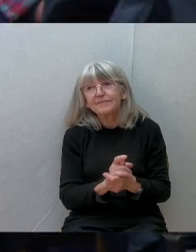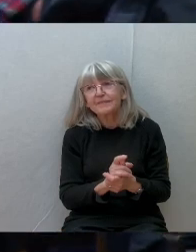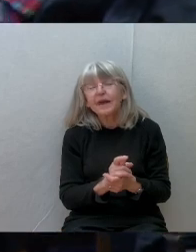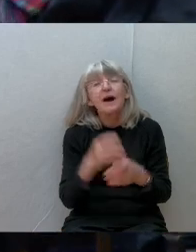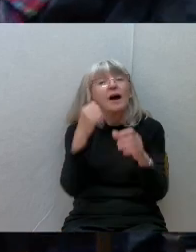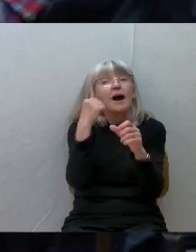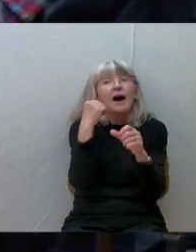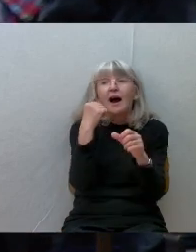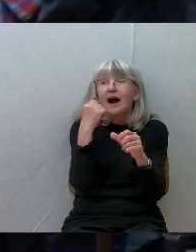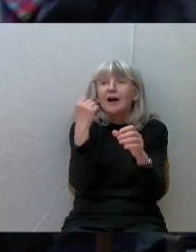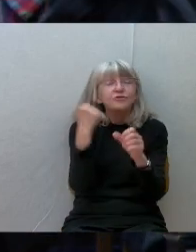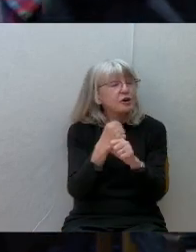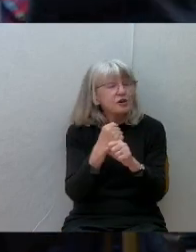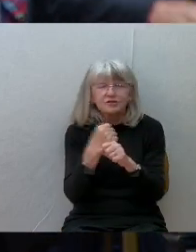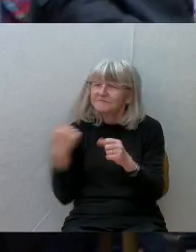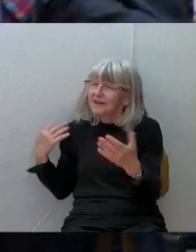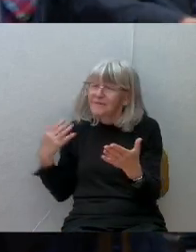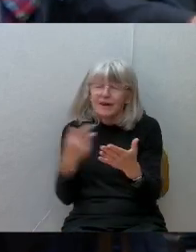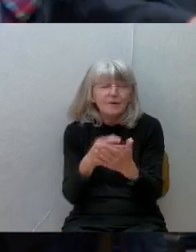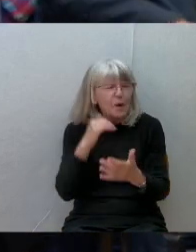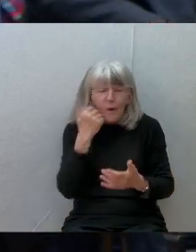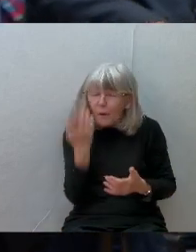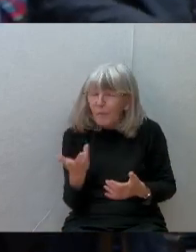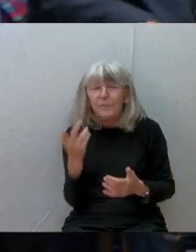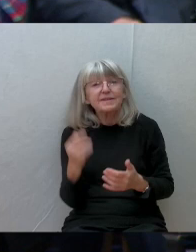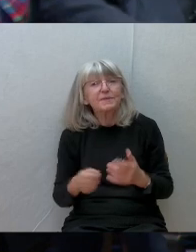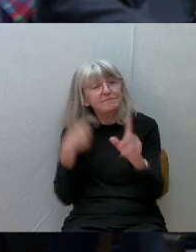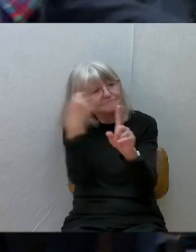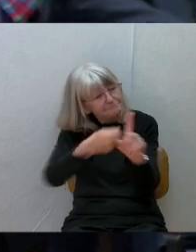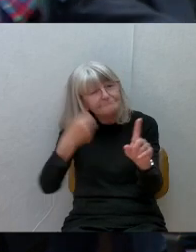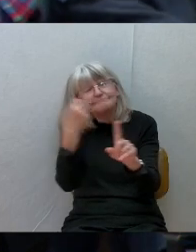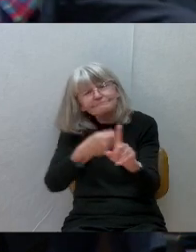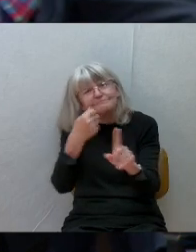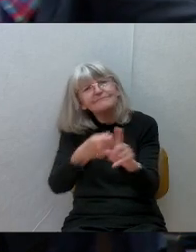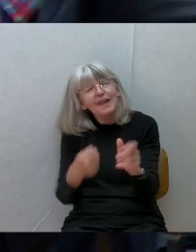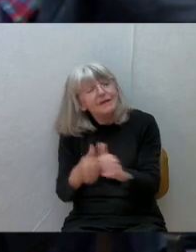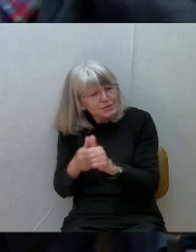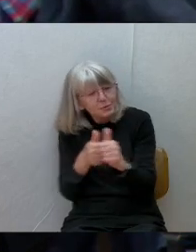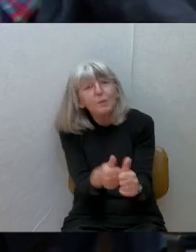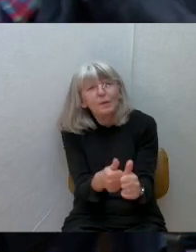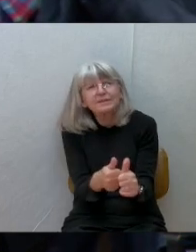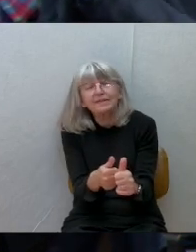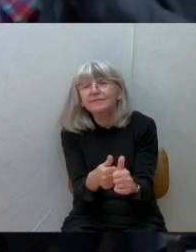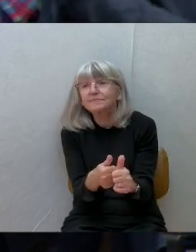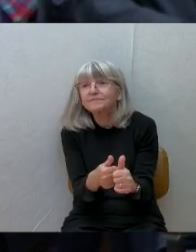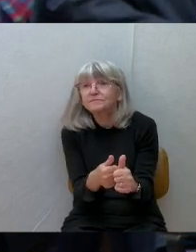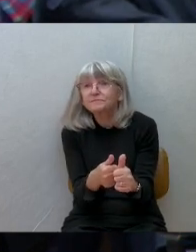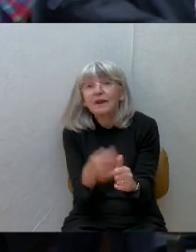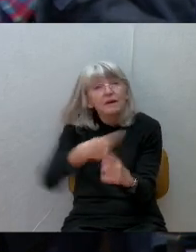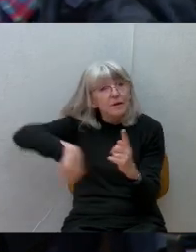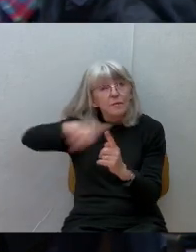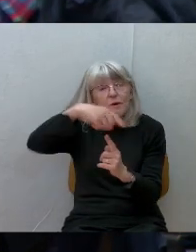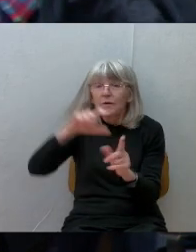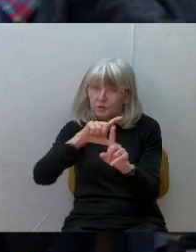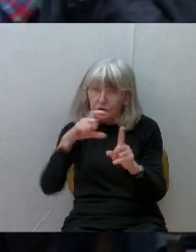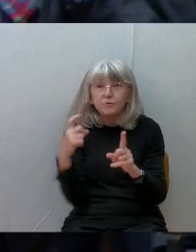George has always been our champion, and it's such a pleasure and honour to have you here with us today. We are a community as a